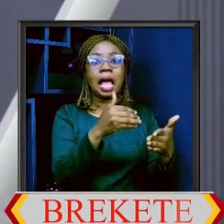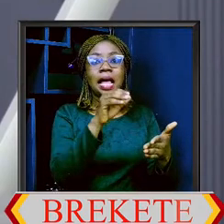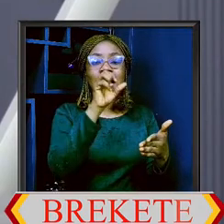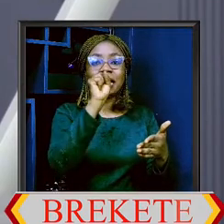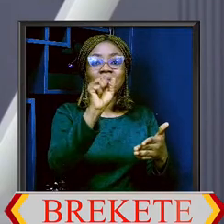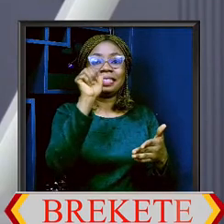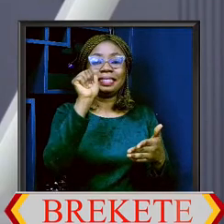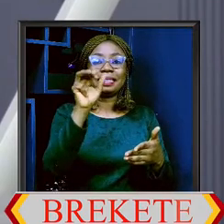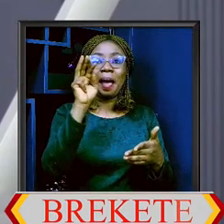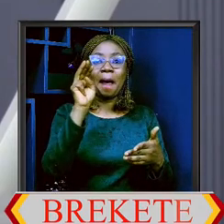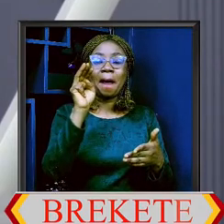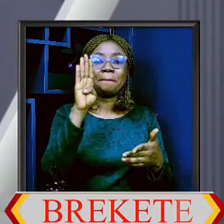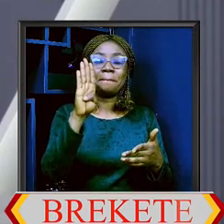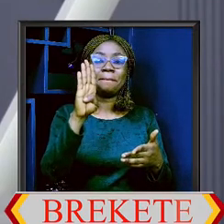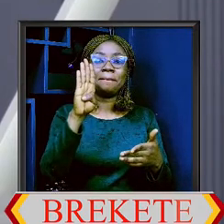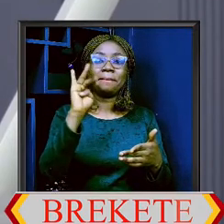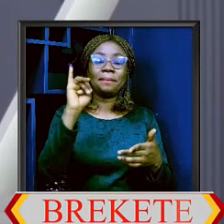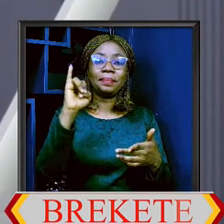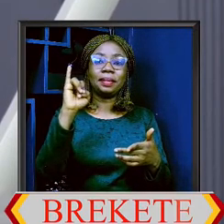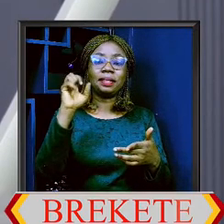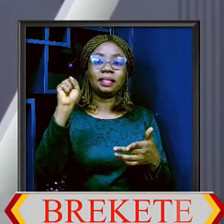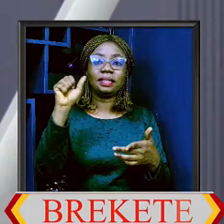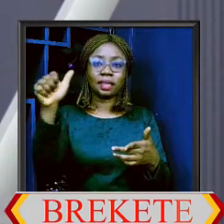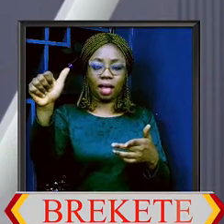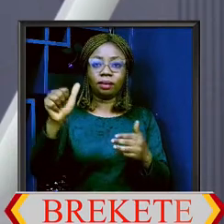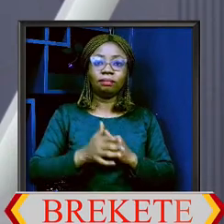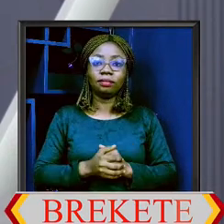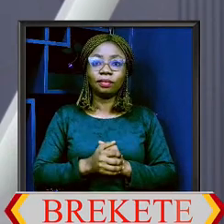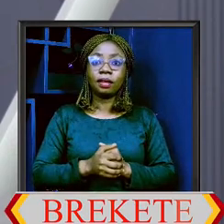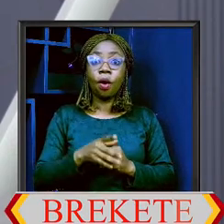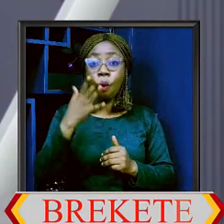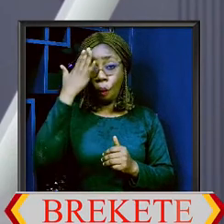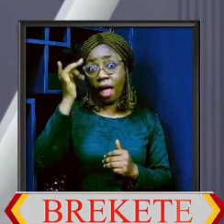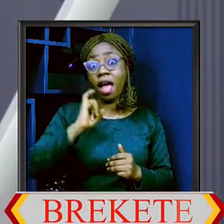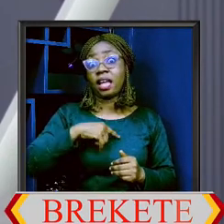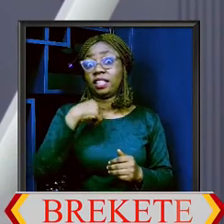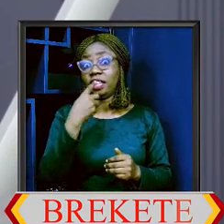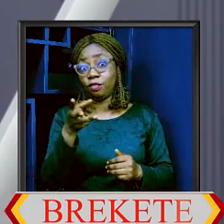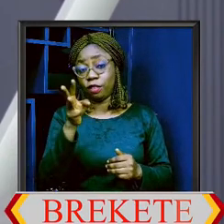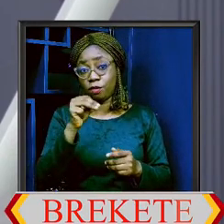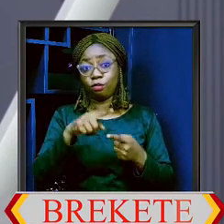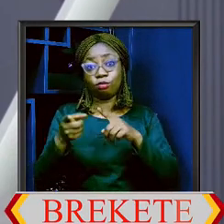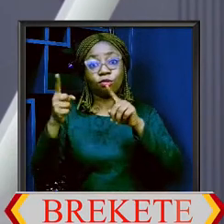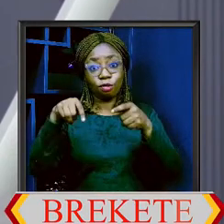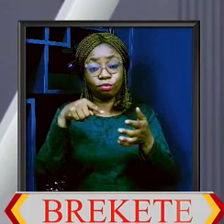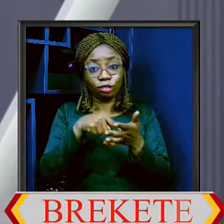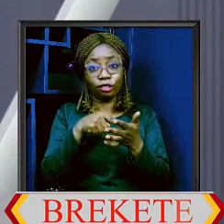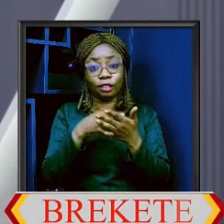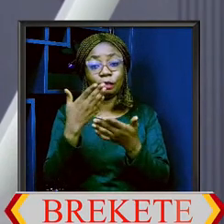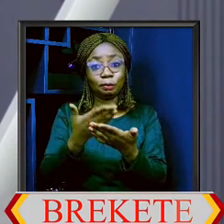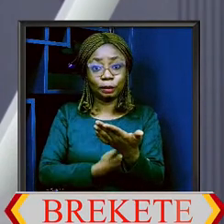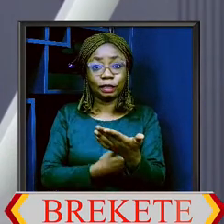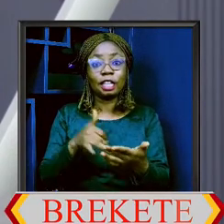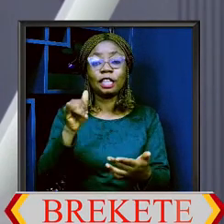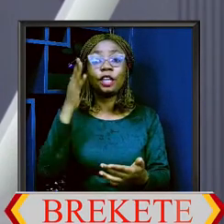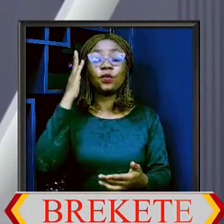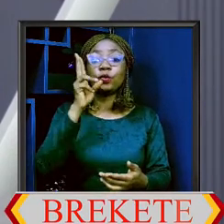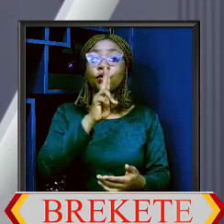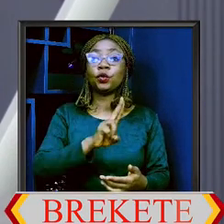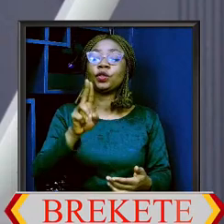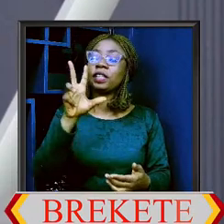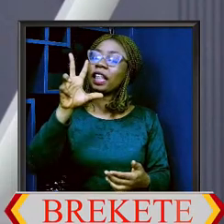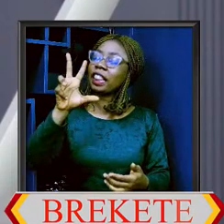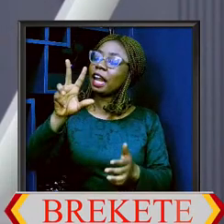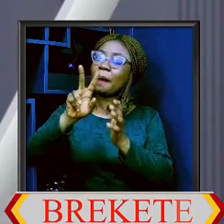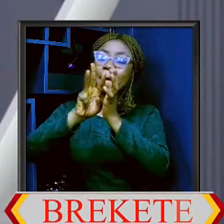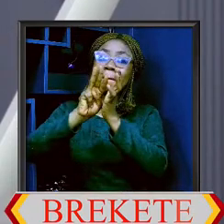vage we together yes but why I say make them come this morning they go use two three three minutes